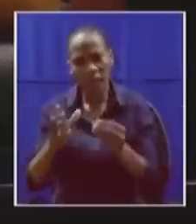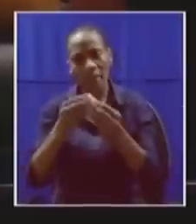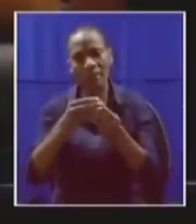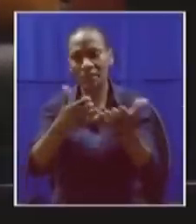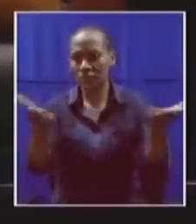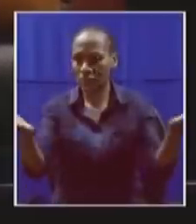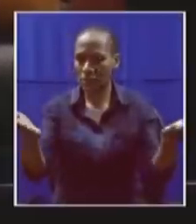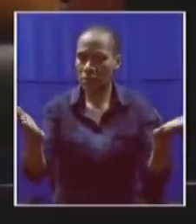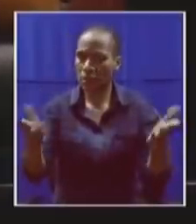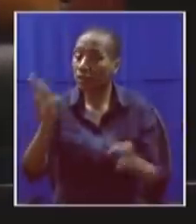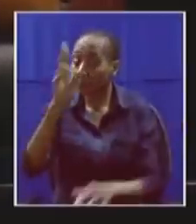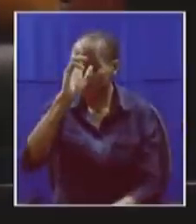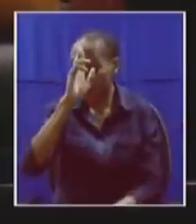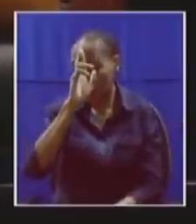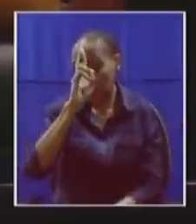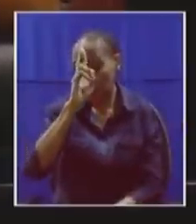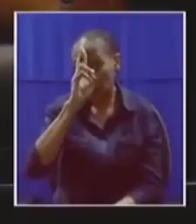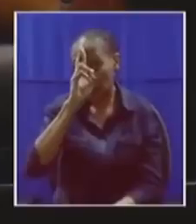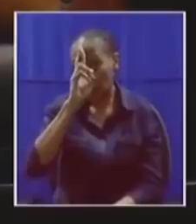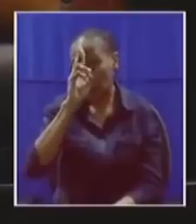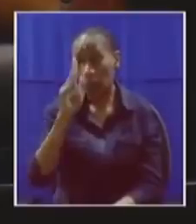members, you must also keep in